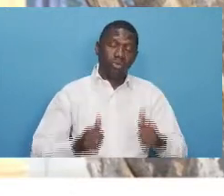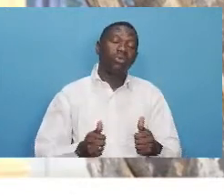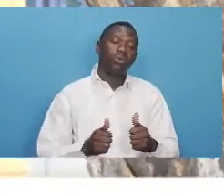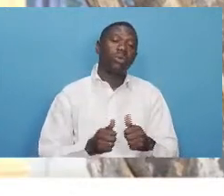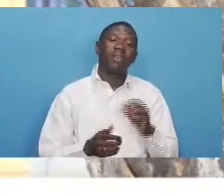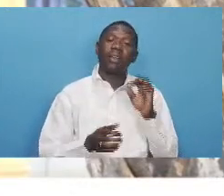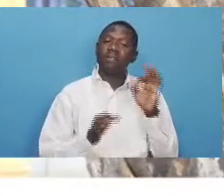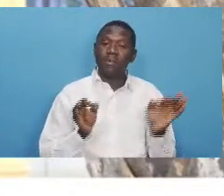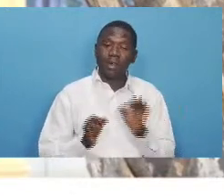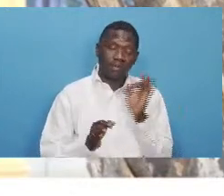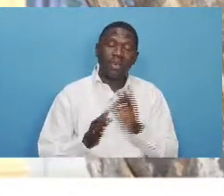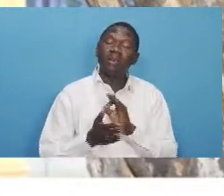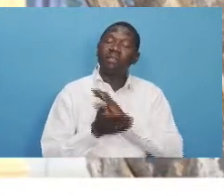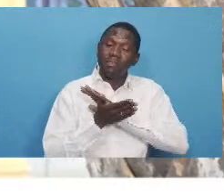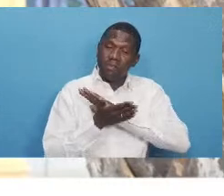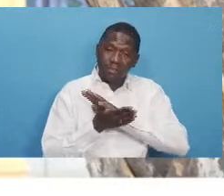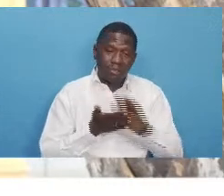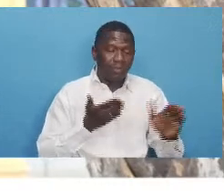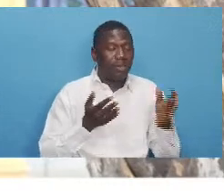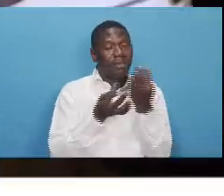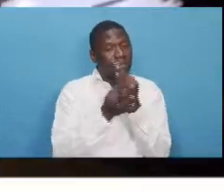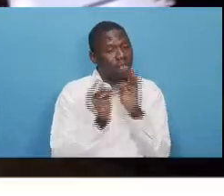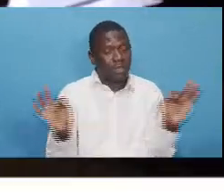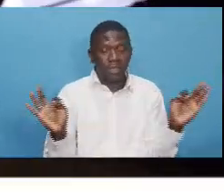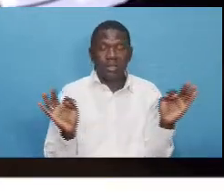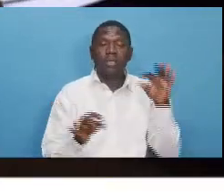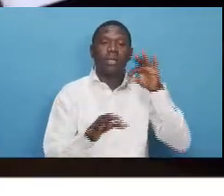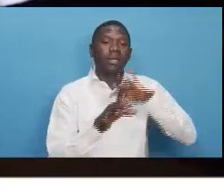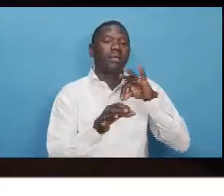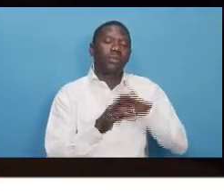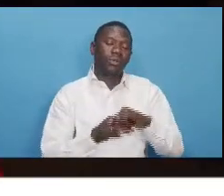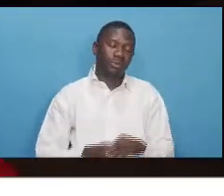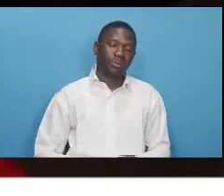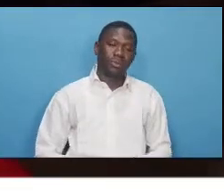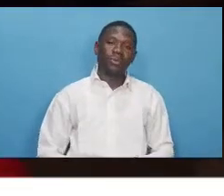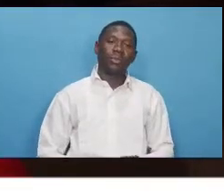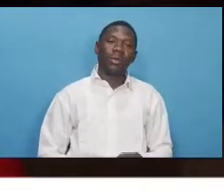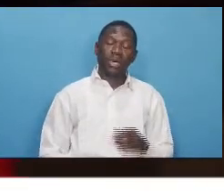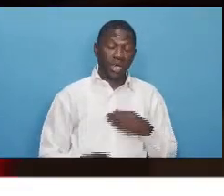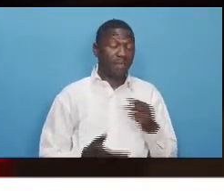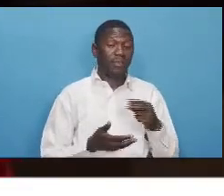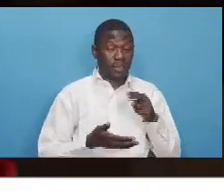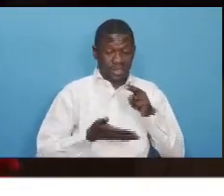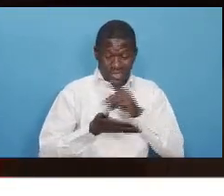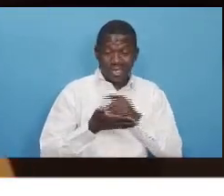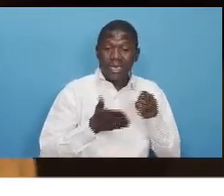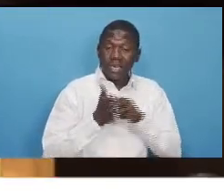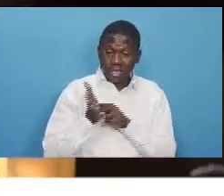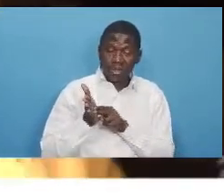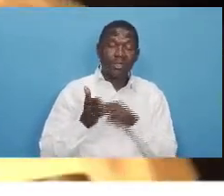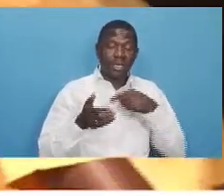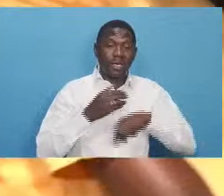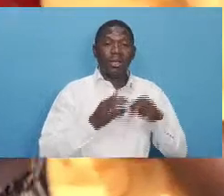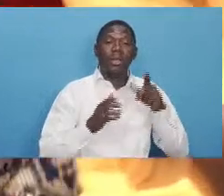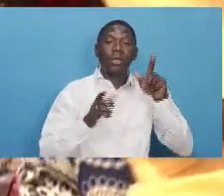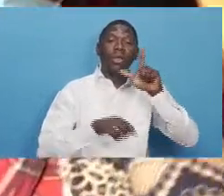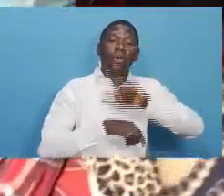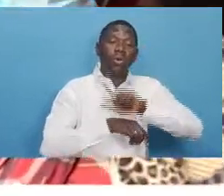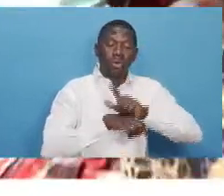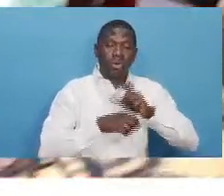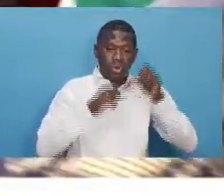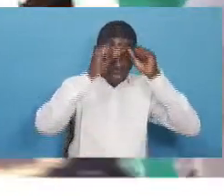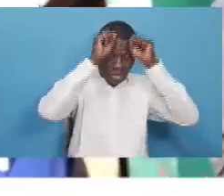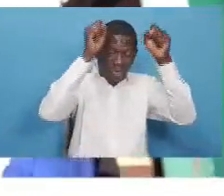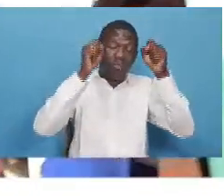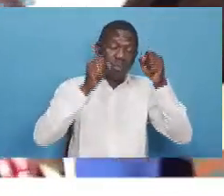free, transparent and credible by-elections. There are requirements prescribed in the Local Government Act for anyone wishing